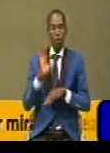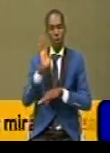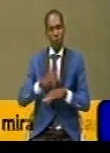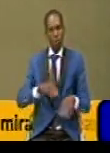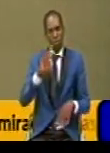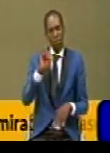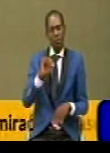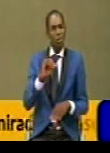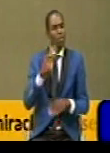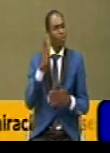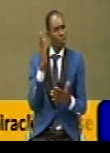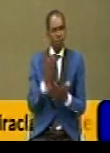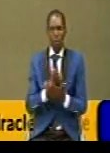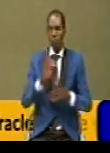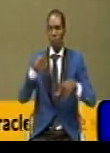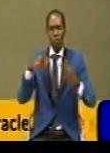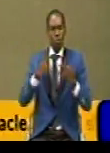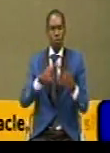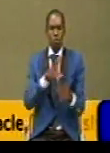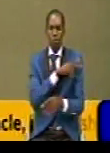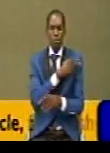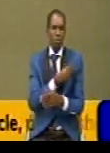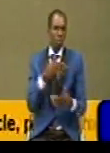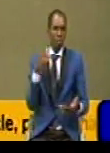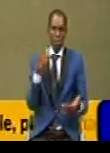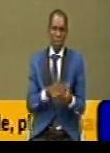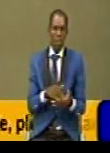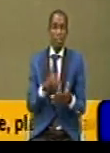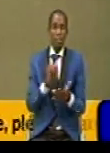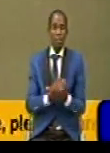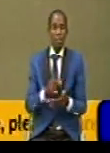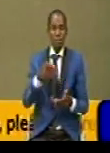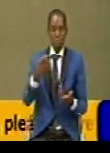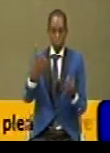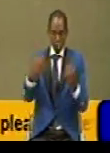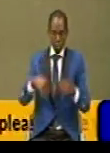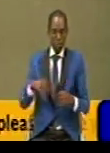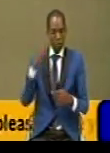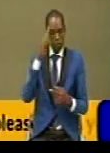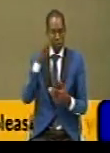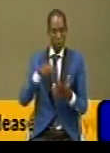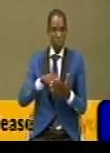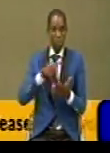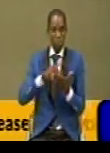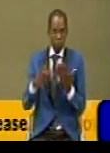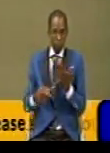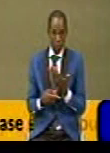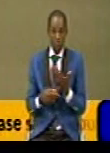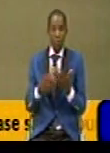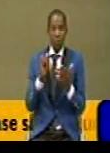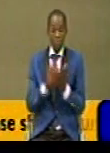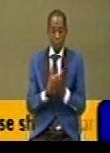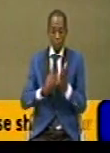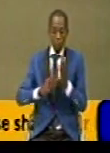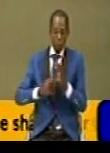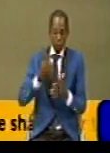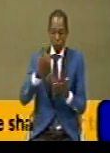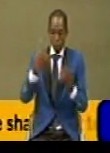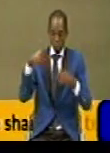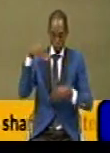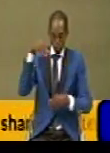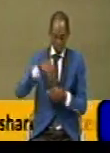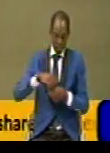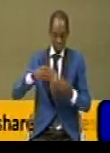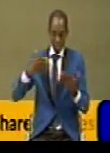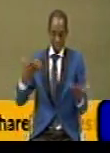in Deeperlife Church. He called me that I should not go to the hospital again, that I should come to